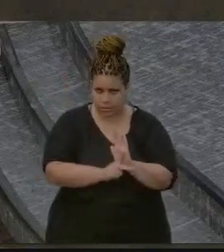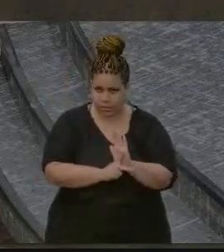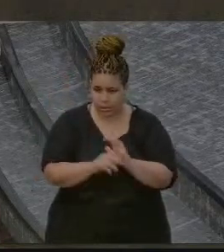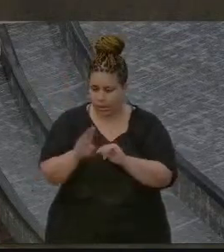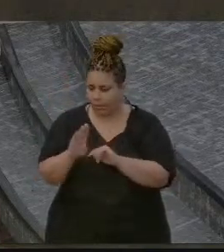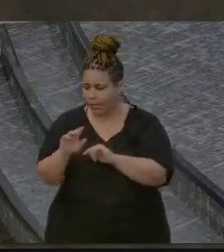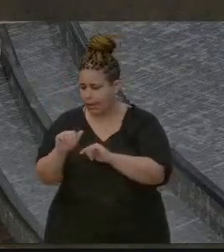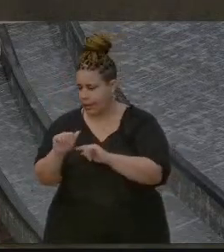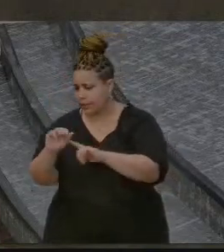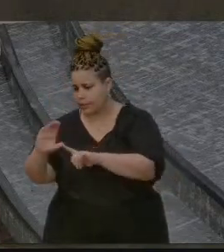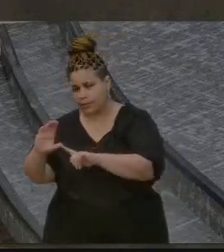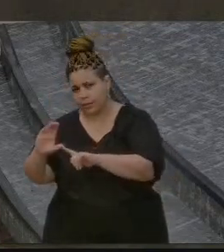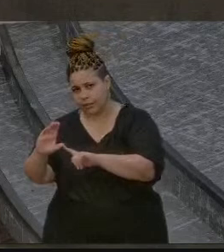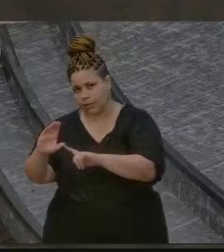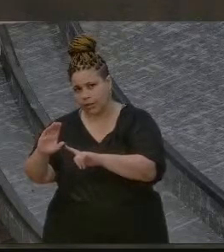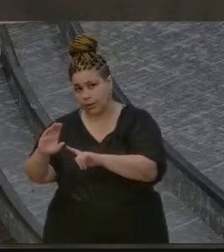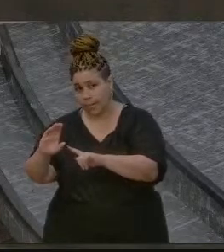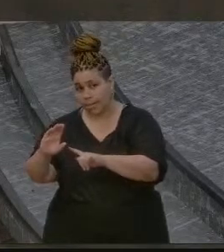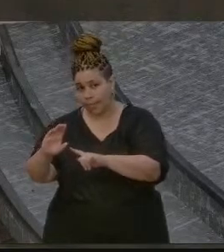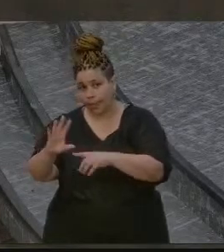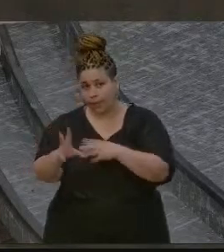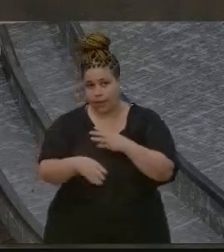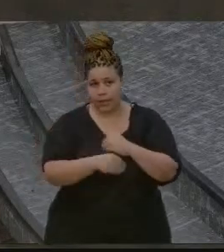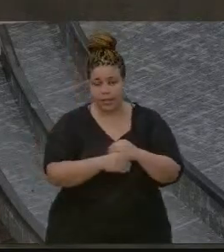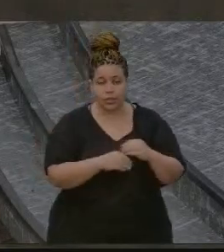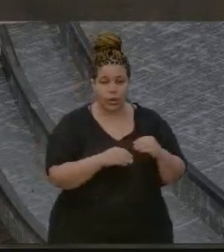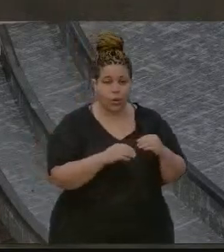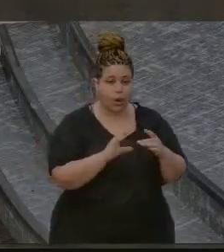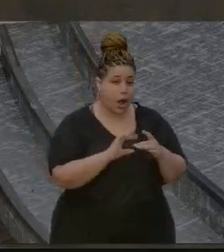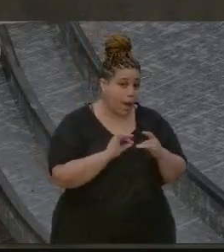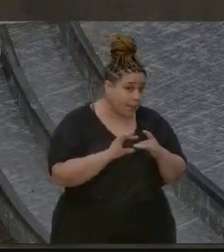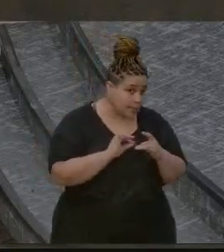BAC. Any additional comments?